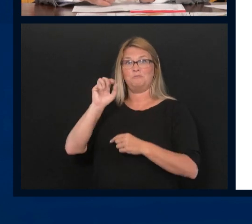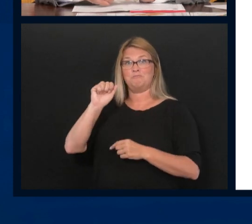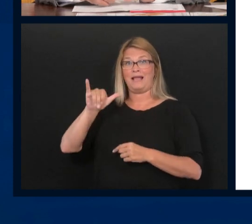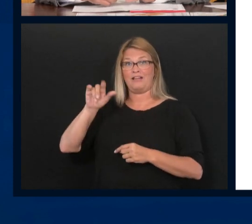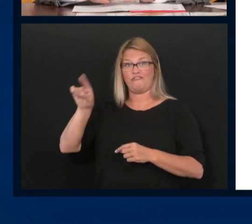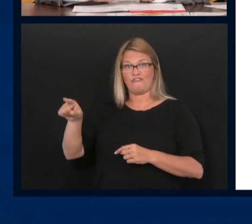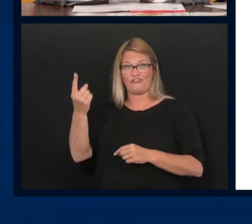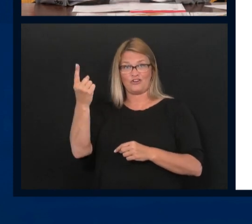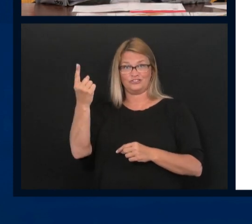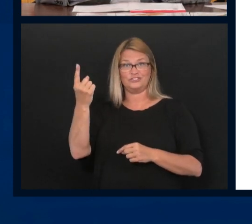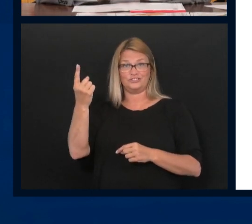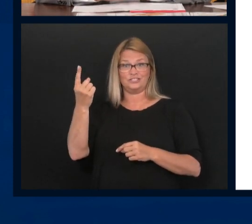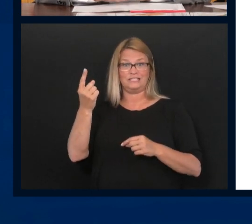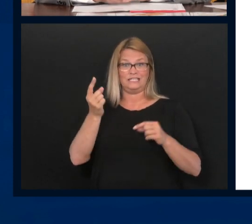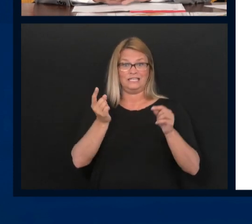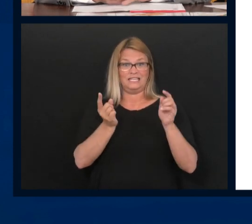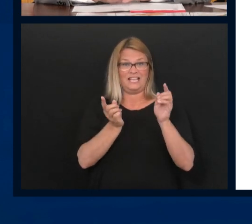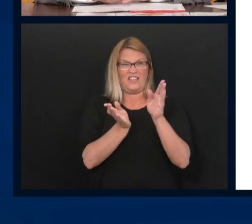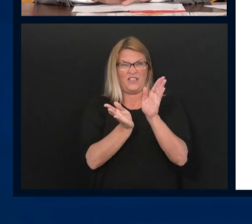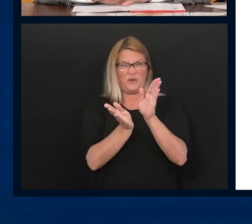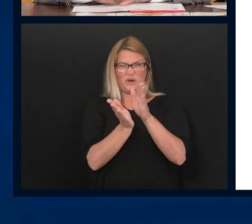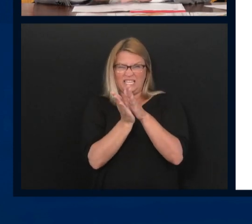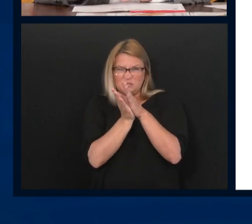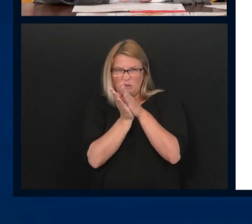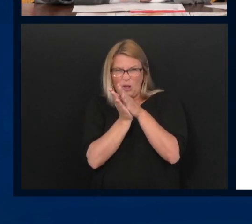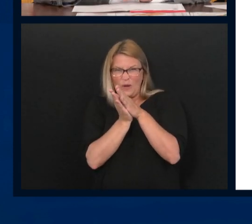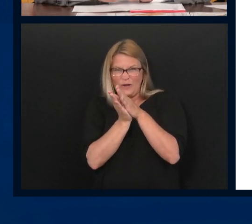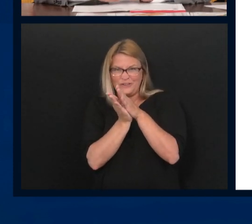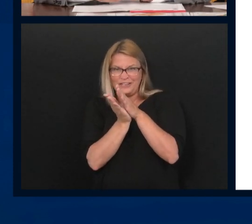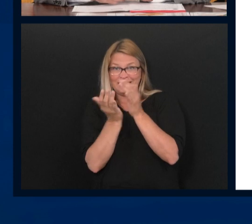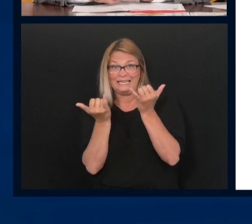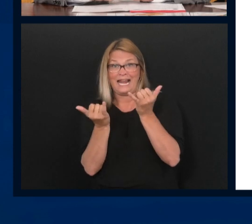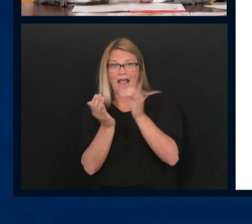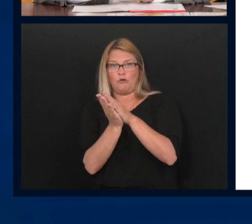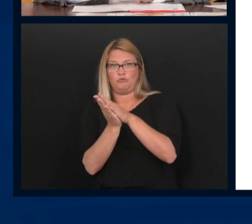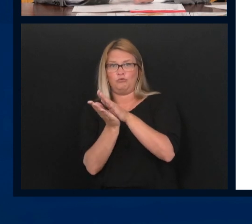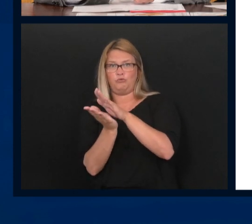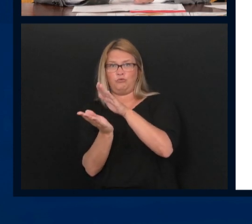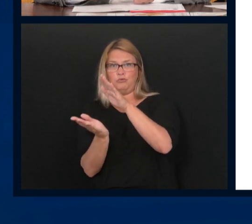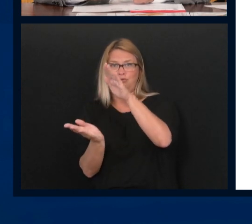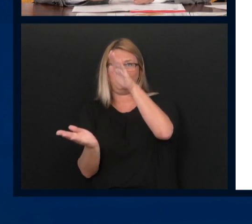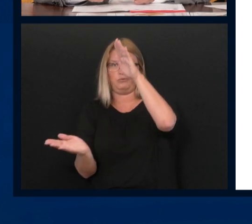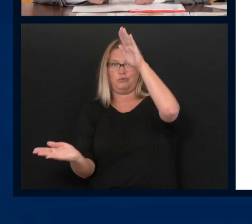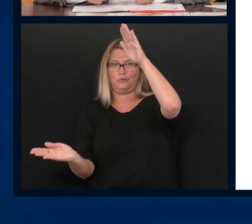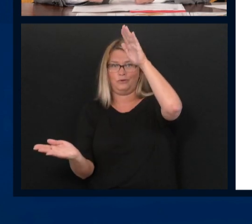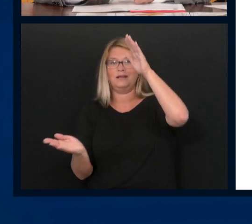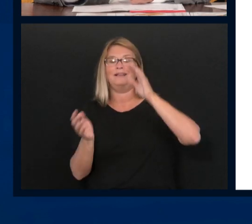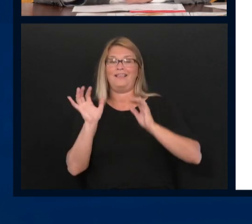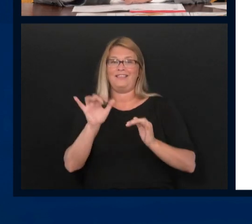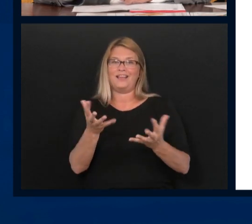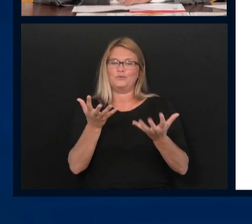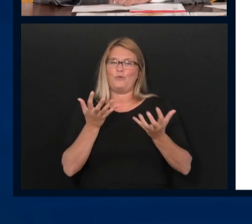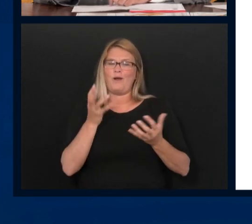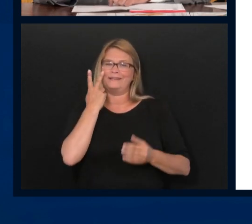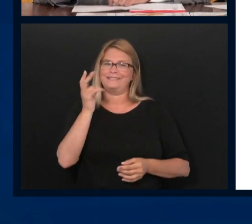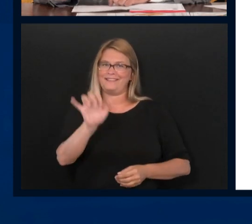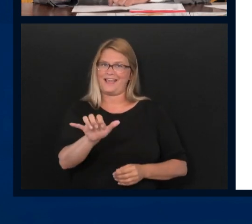were almost clamped right together, and so we want those lines to just widen and widen as we go.